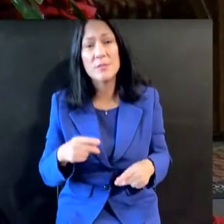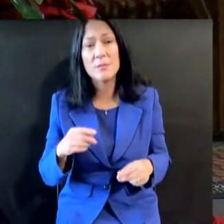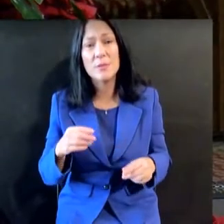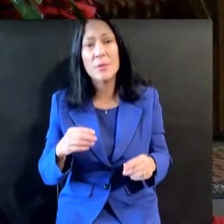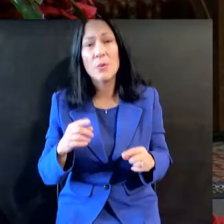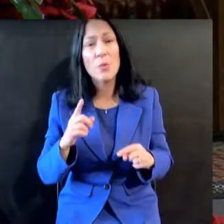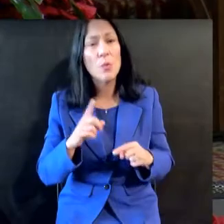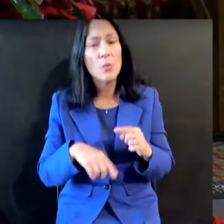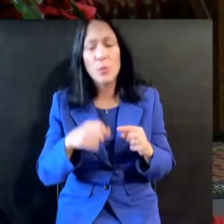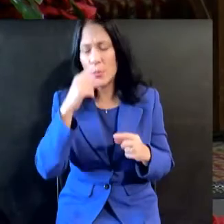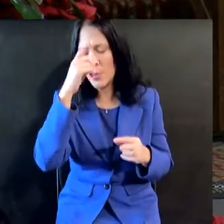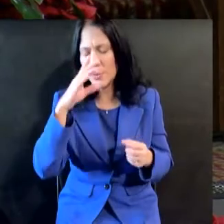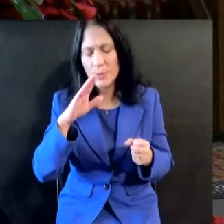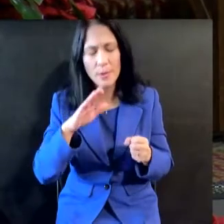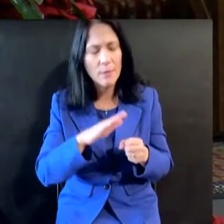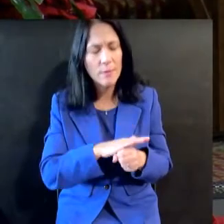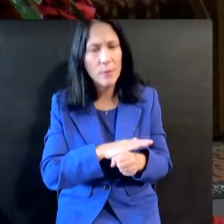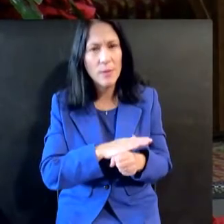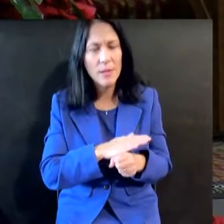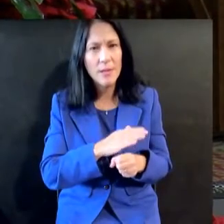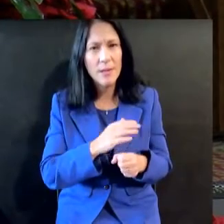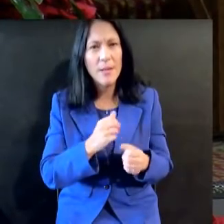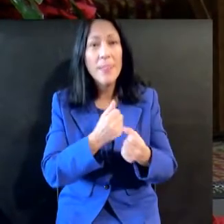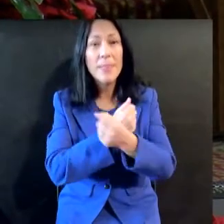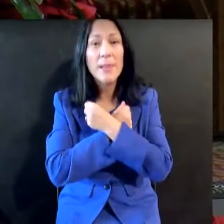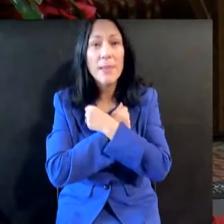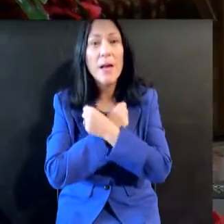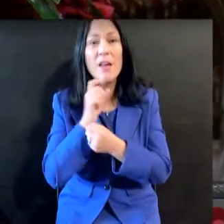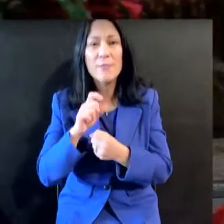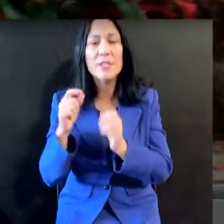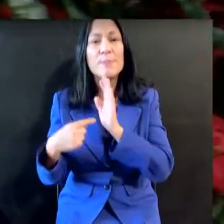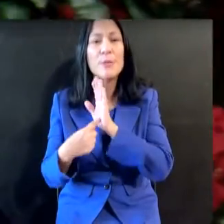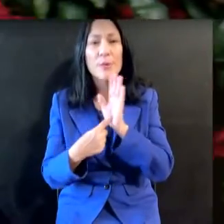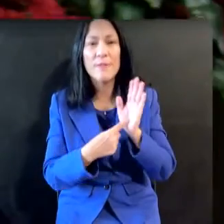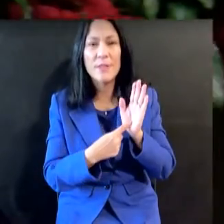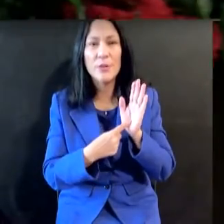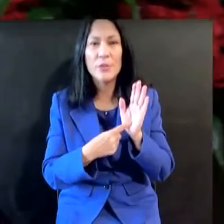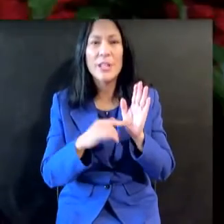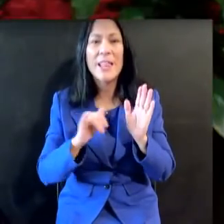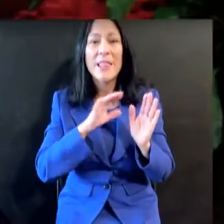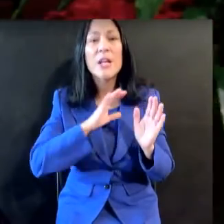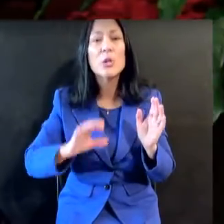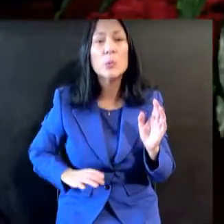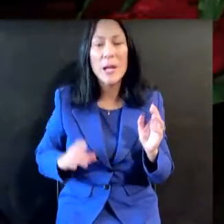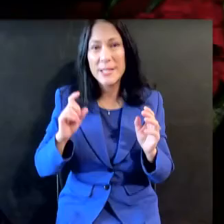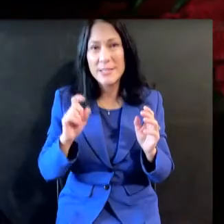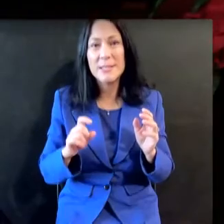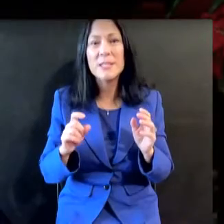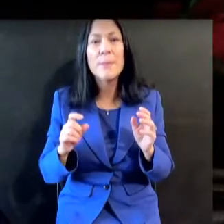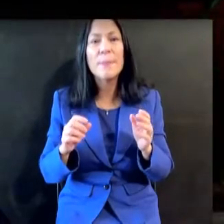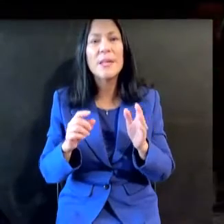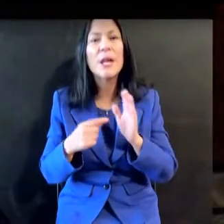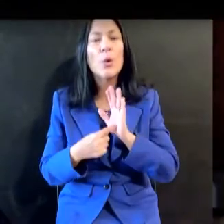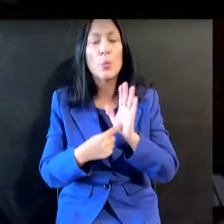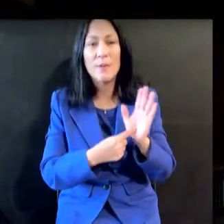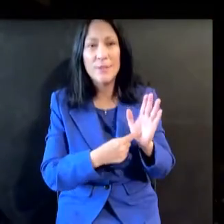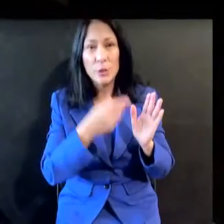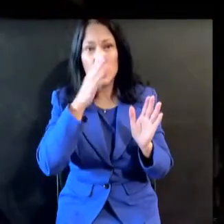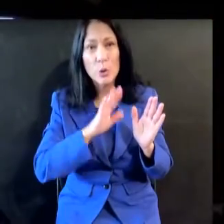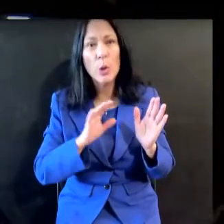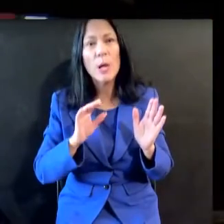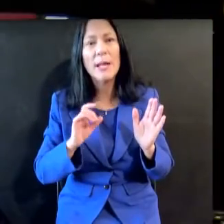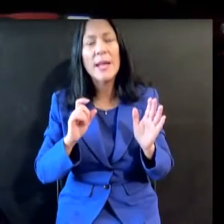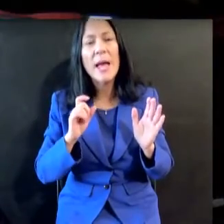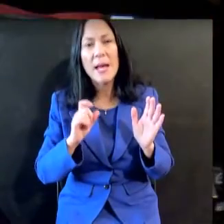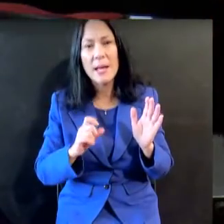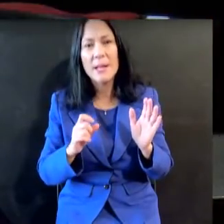This is love that has to be revealed to us, just like Christ had to be revealed to us. God had to be revealed